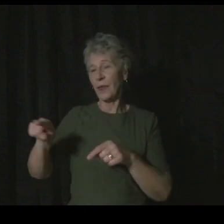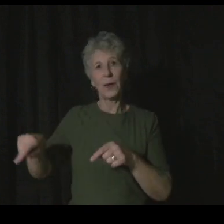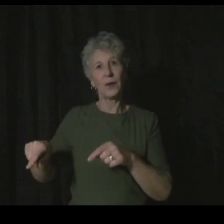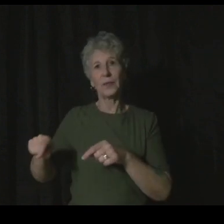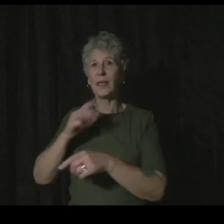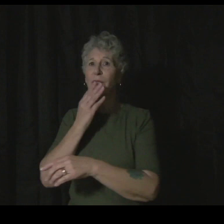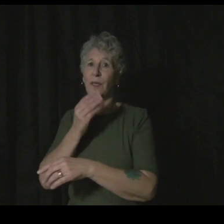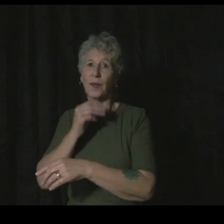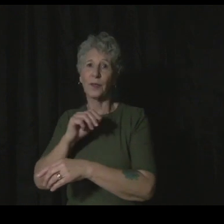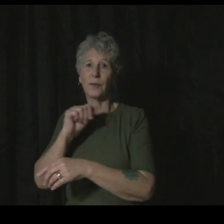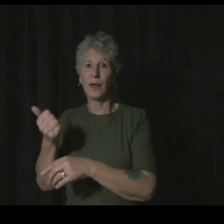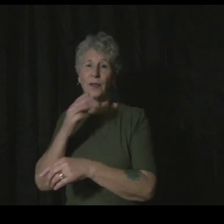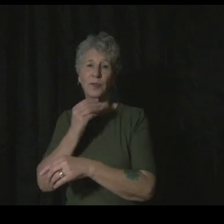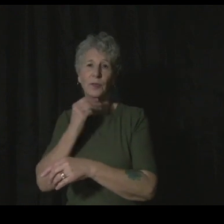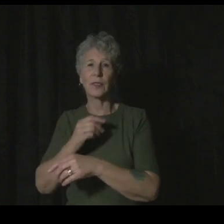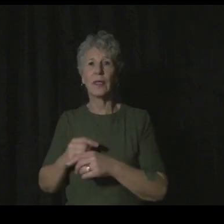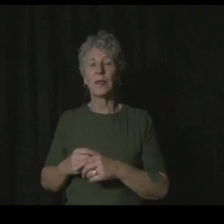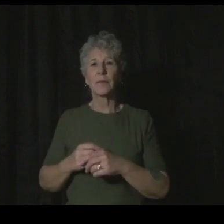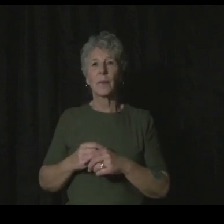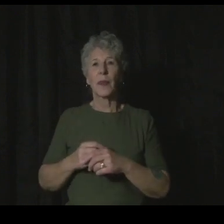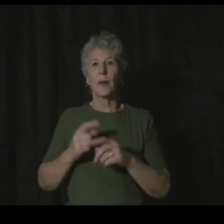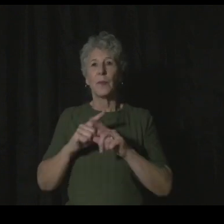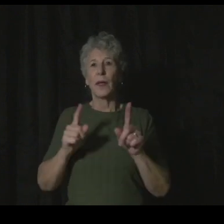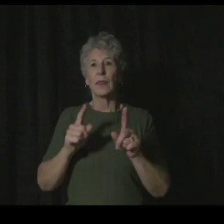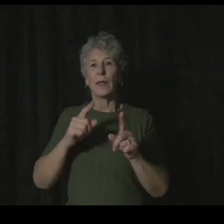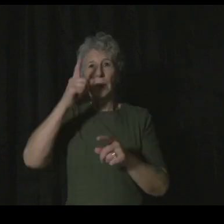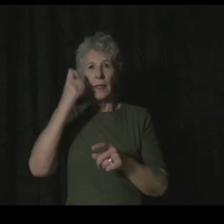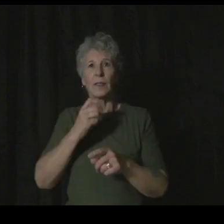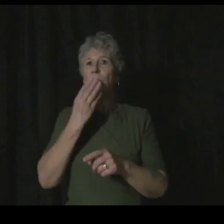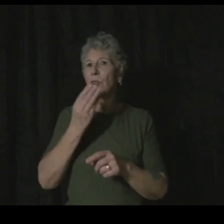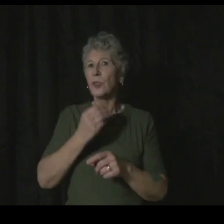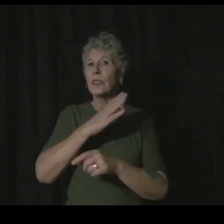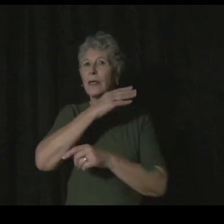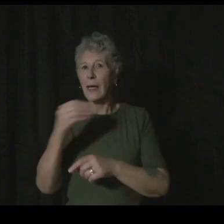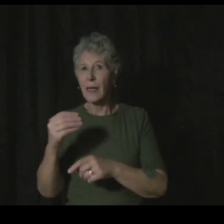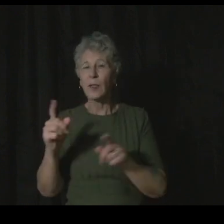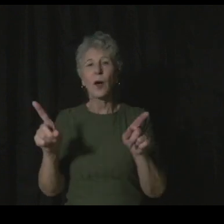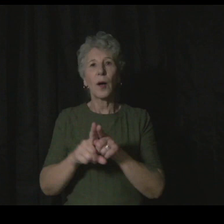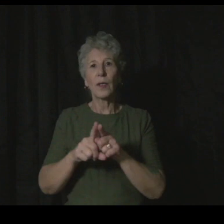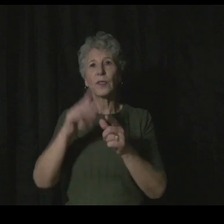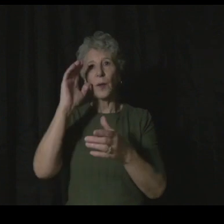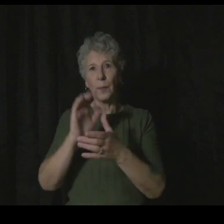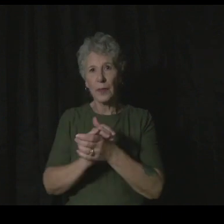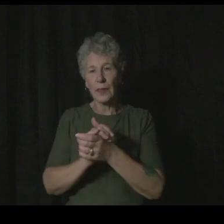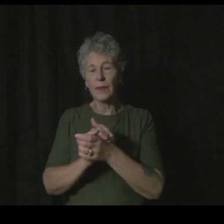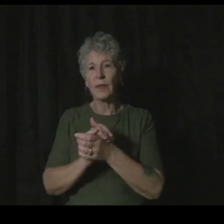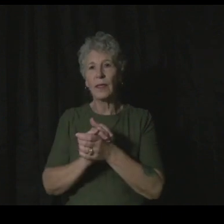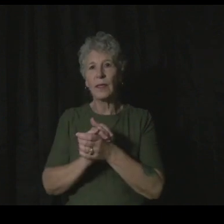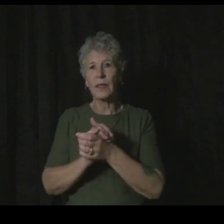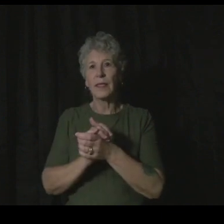Jewish, but because you're Jewish and you also believe in the Messiah for salvation. Do you get it? You get the connection? That's what's going on